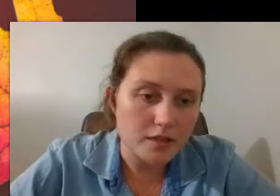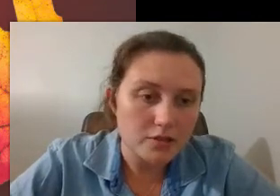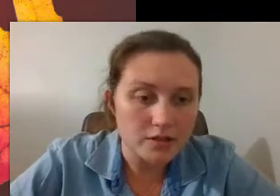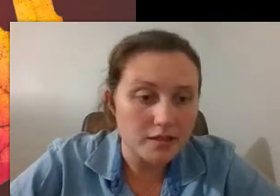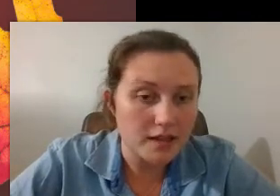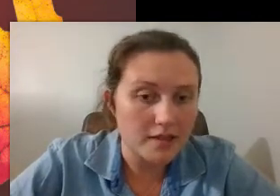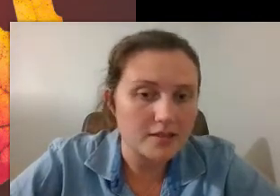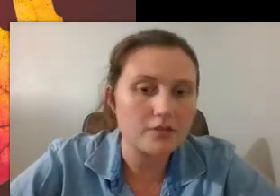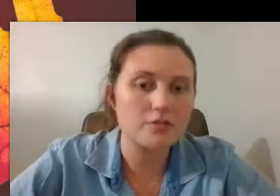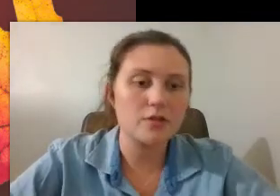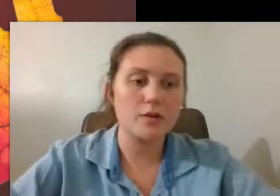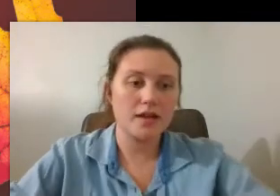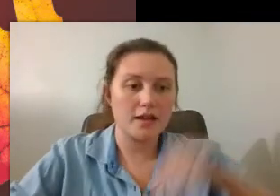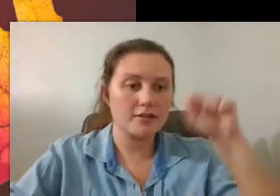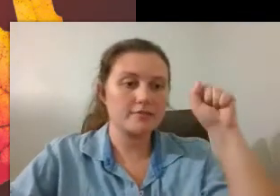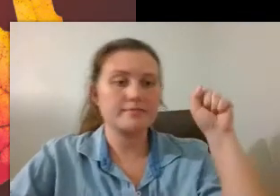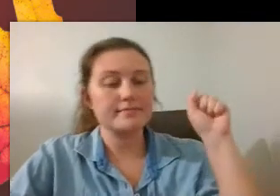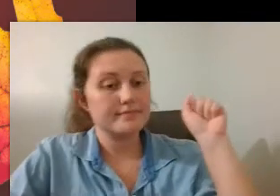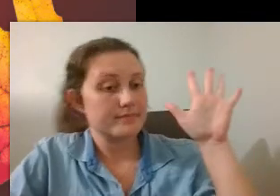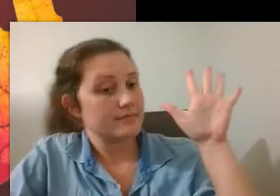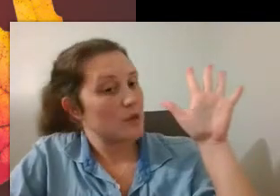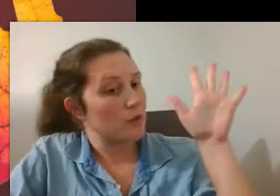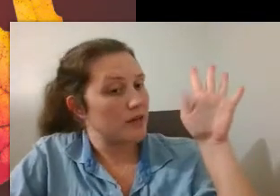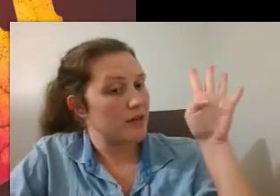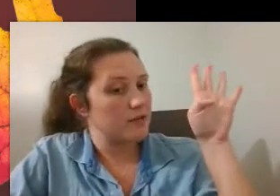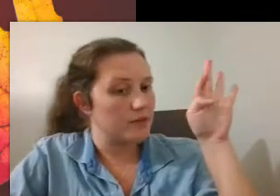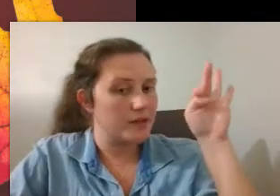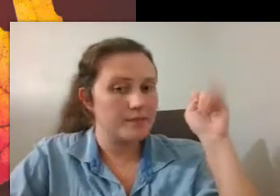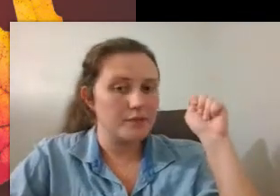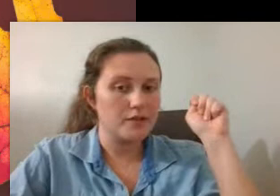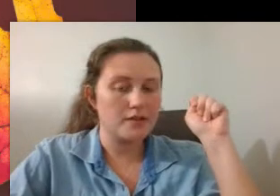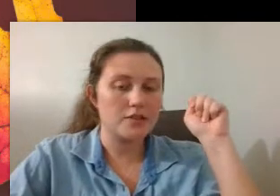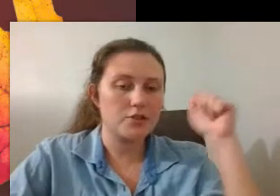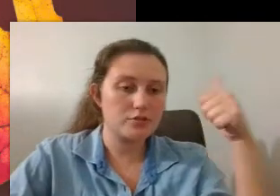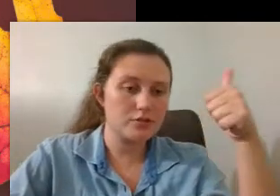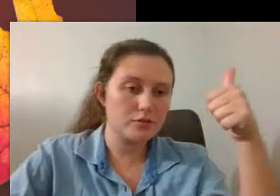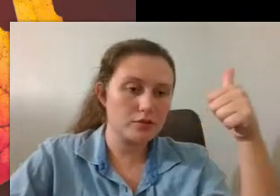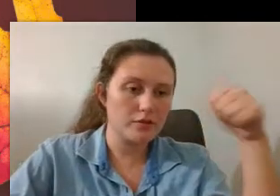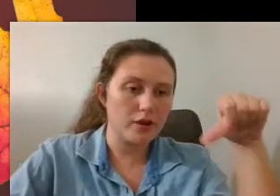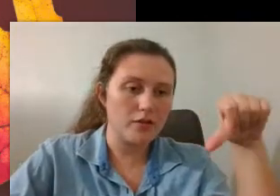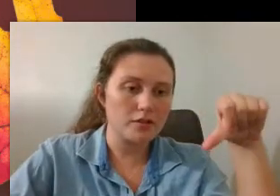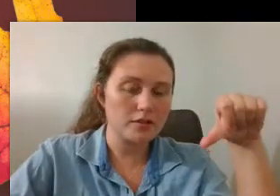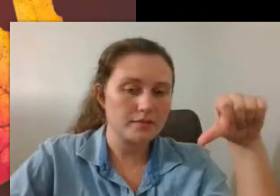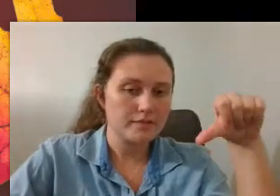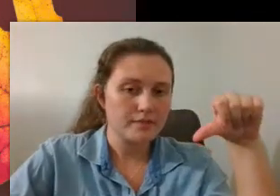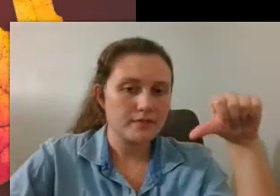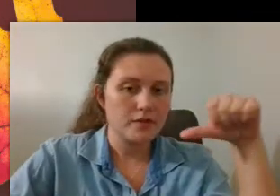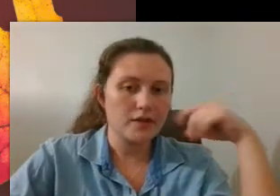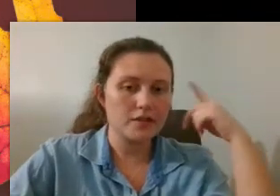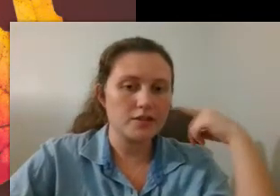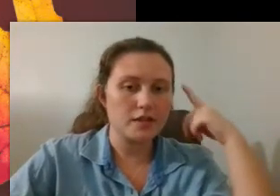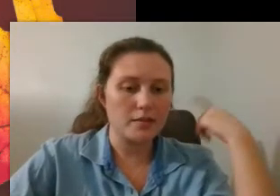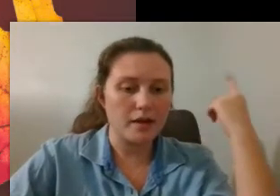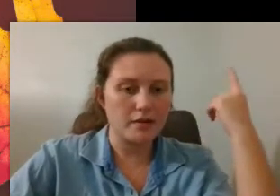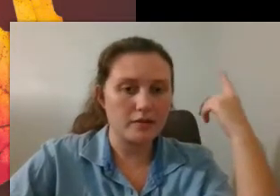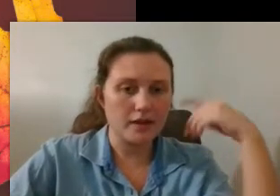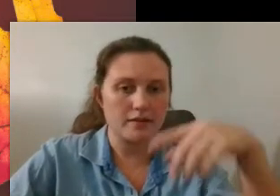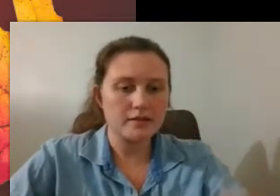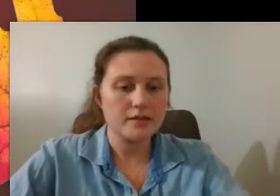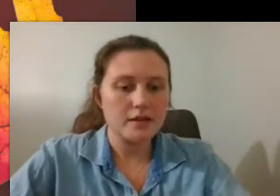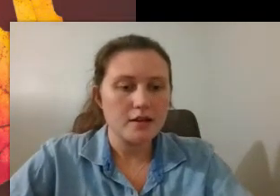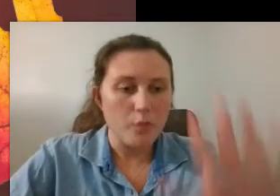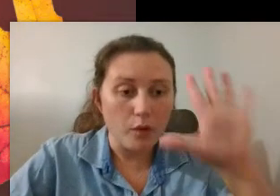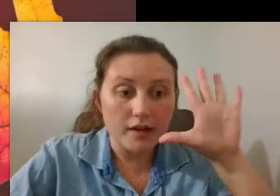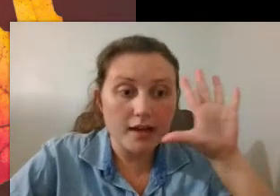to 100 in ASL using one hand. One hand only. Do you think that's true or false? You guys can just think about it,